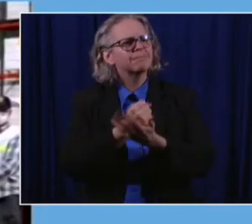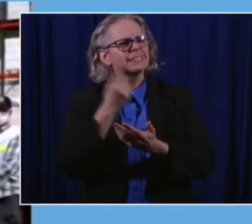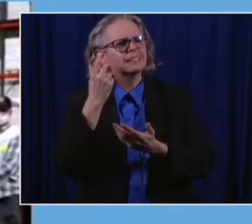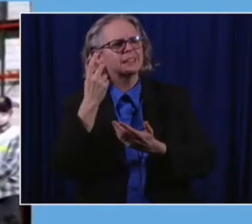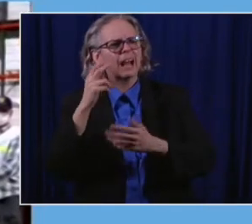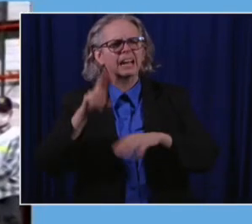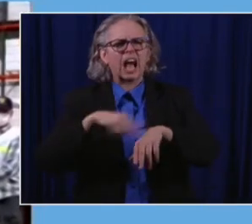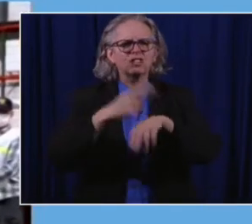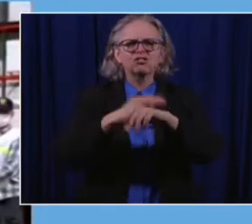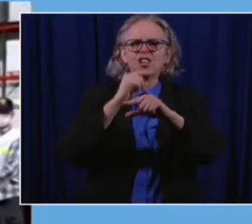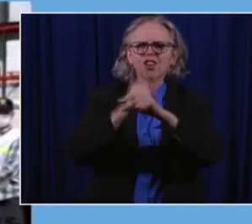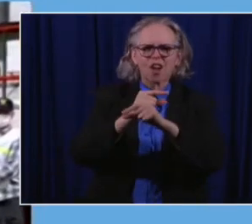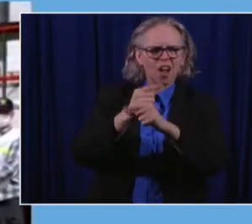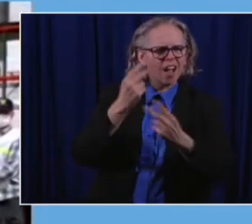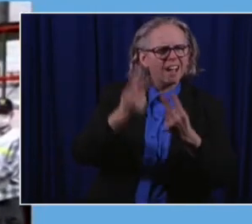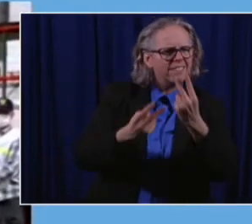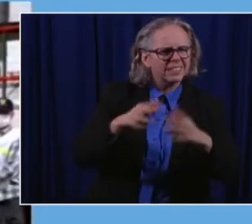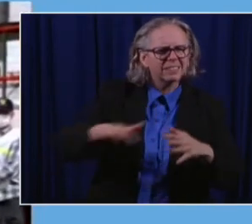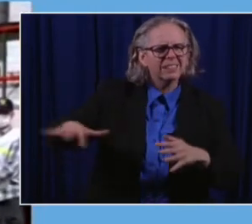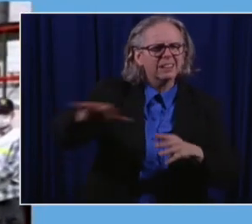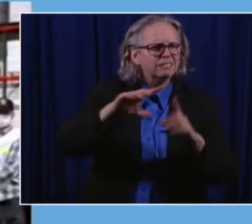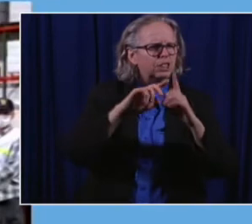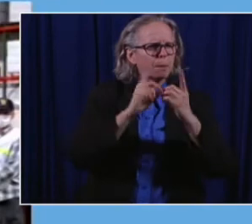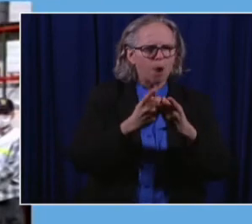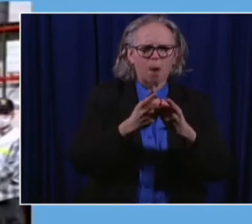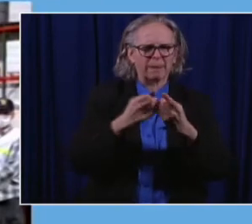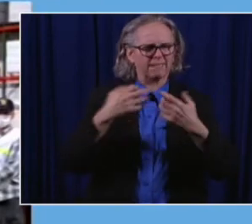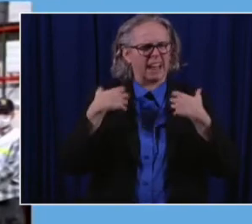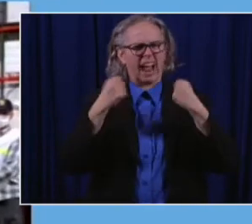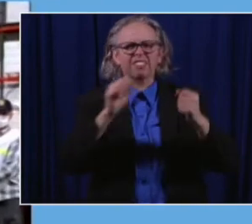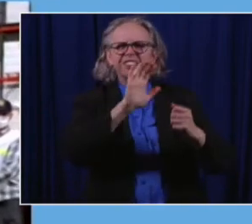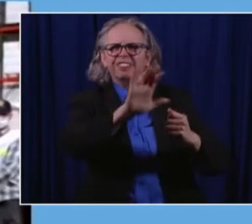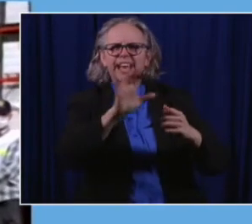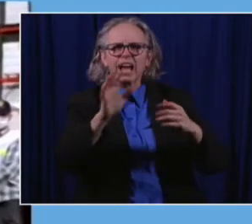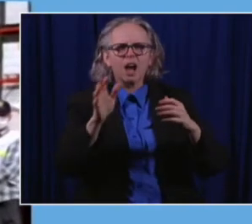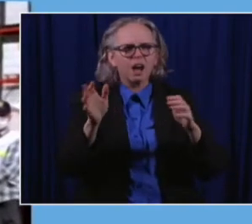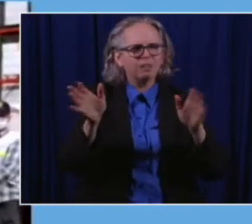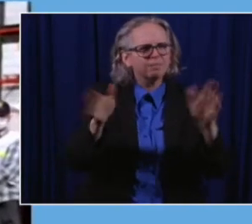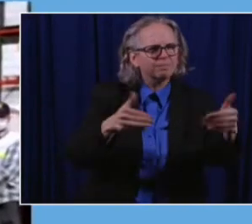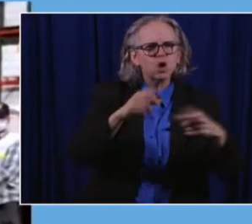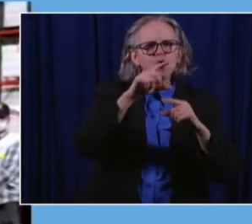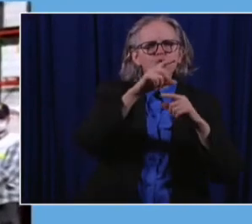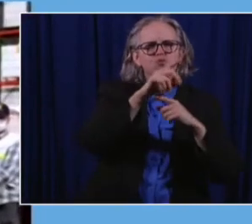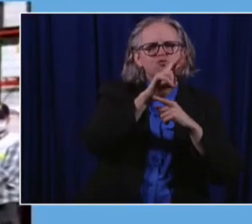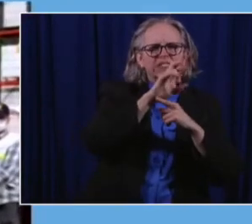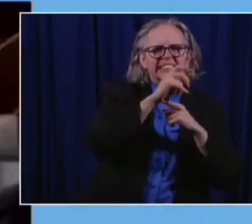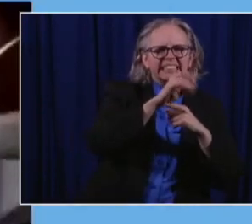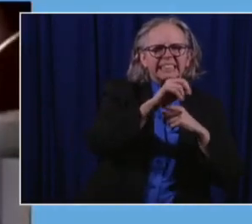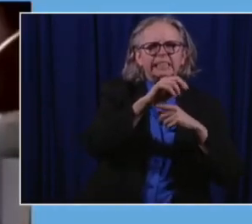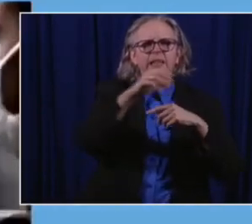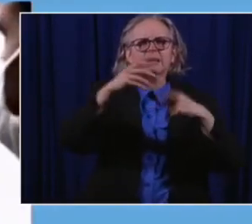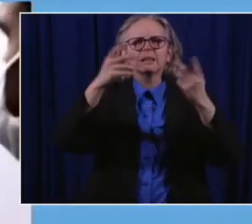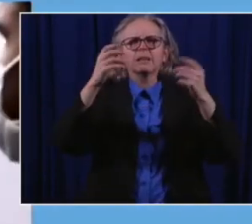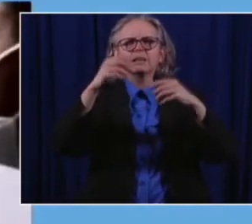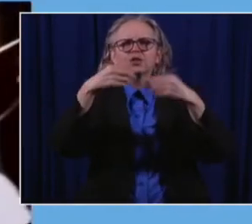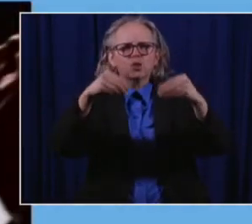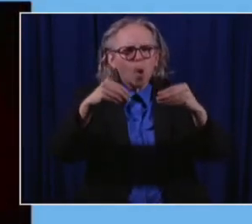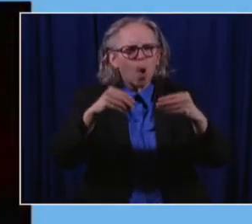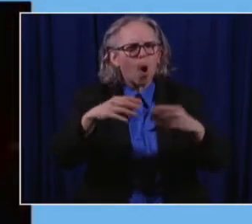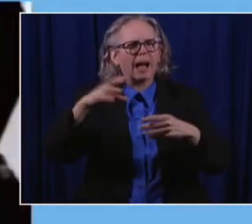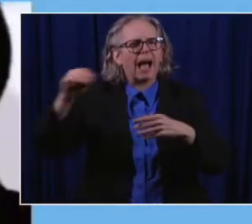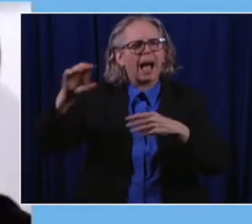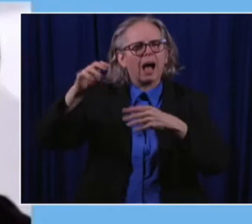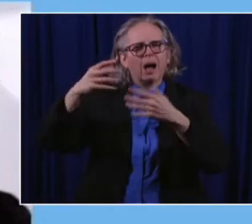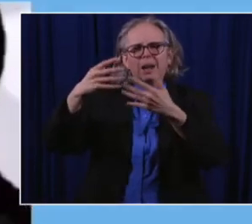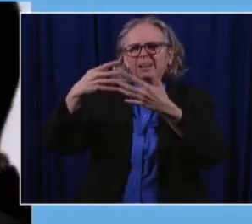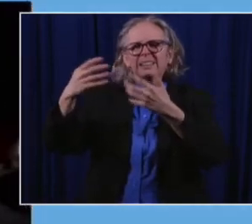toured the Department of Health's receipt, store, and storage and stage warehouse facility, where Department